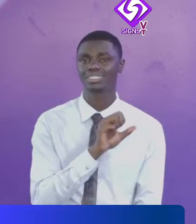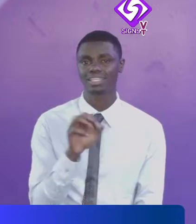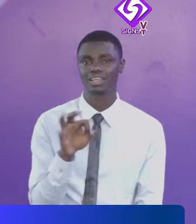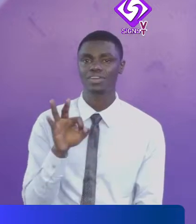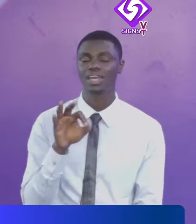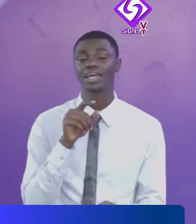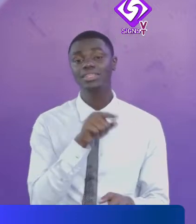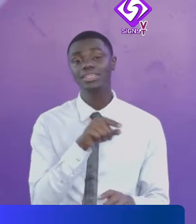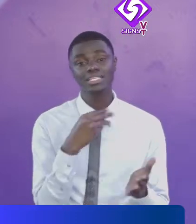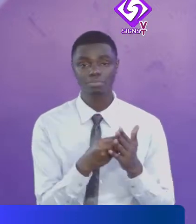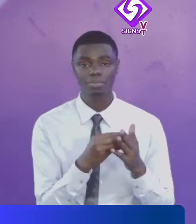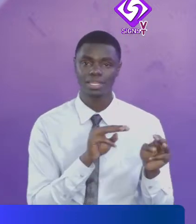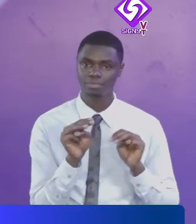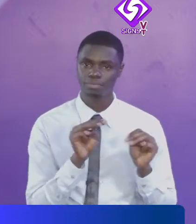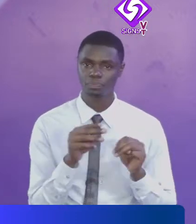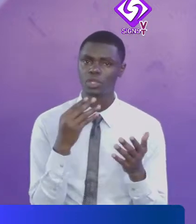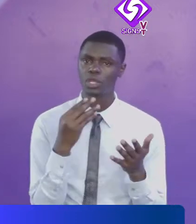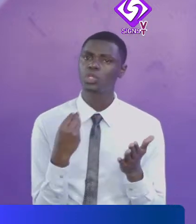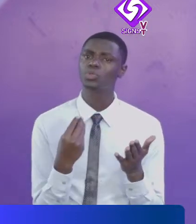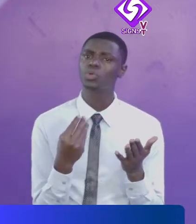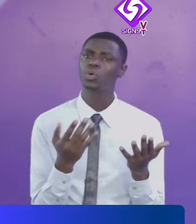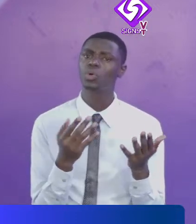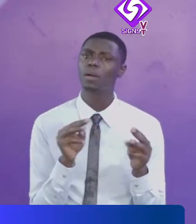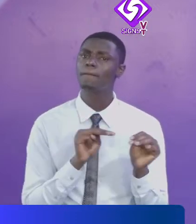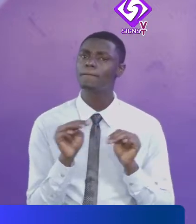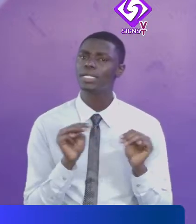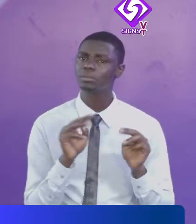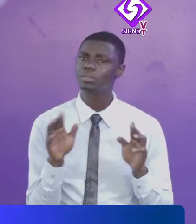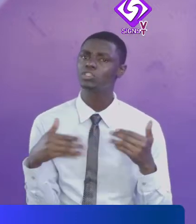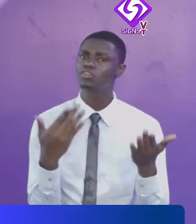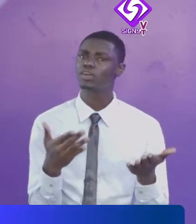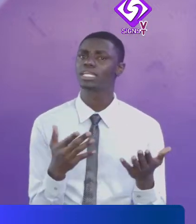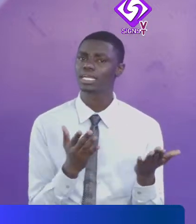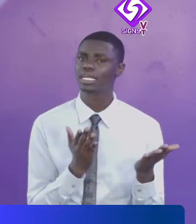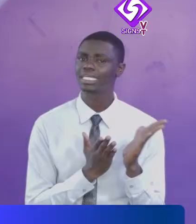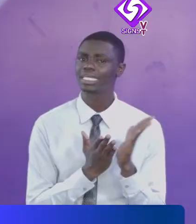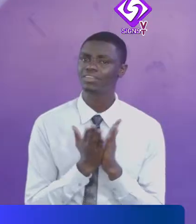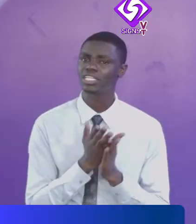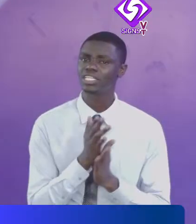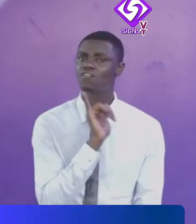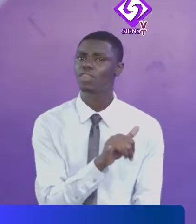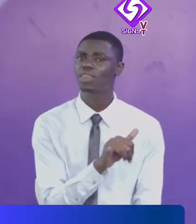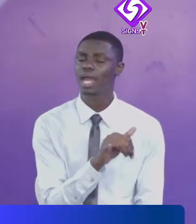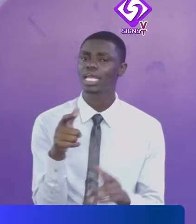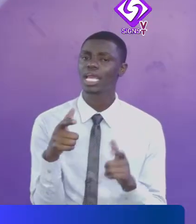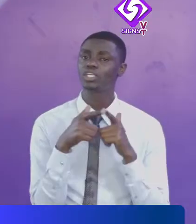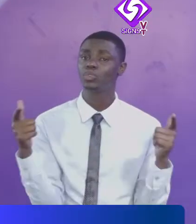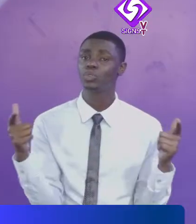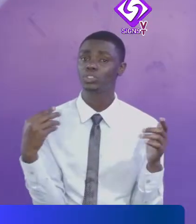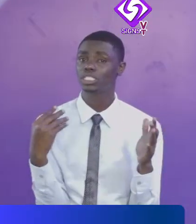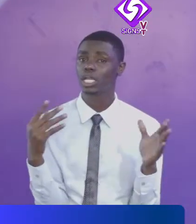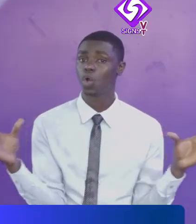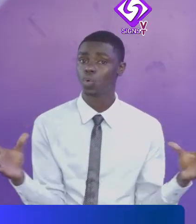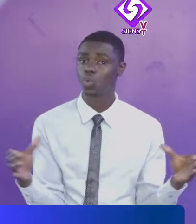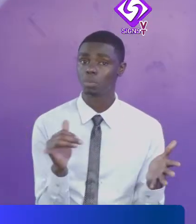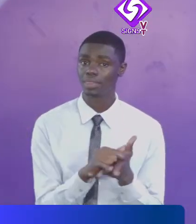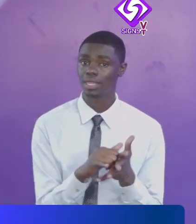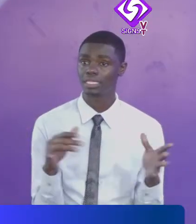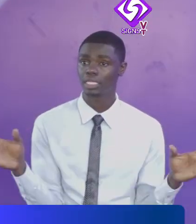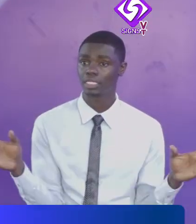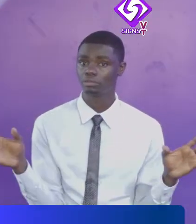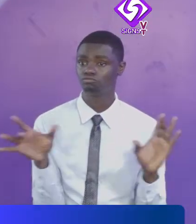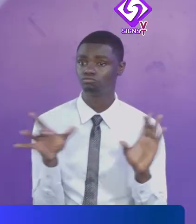somebody. So asset managers have primarily been offering services for that huge pool that they manage.